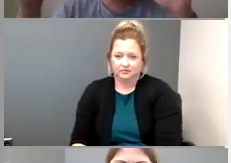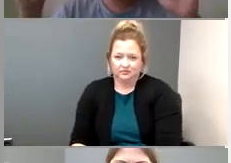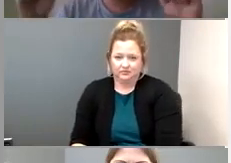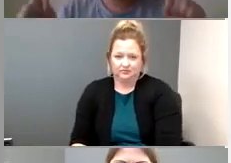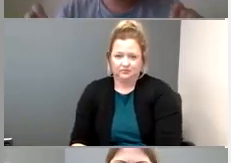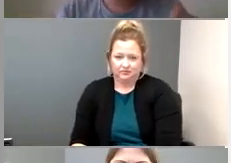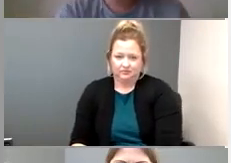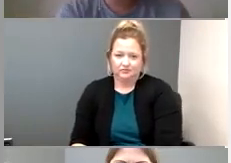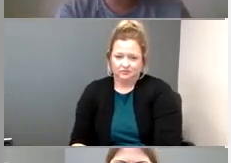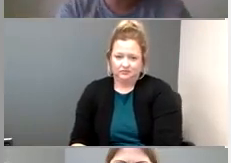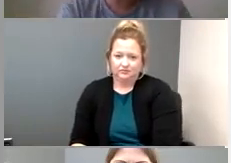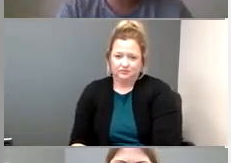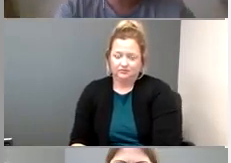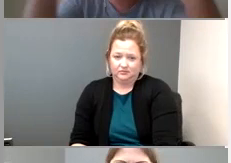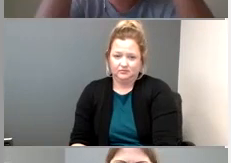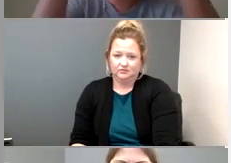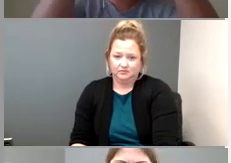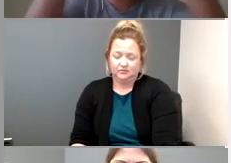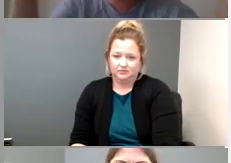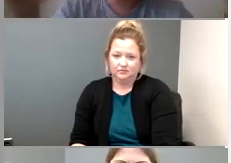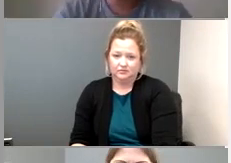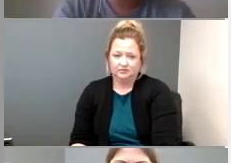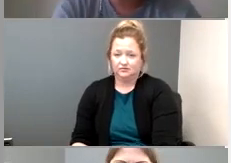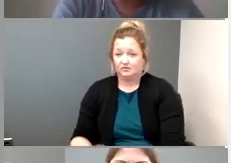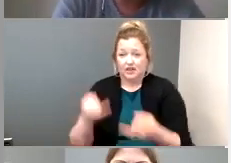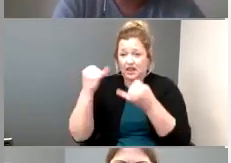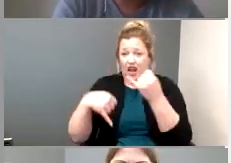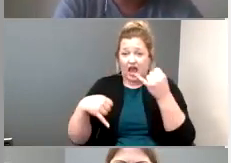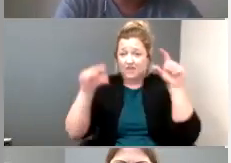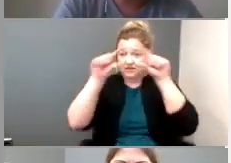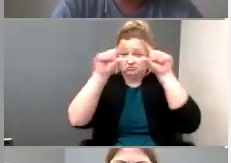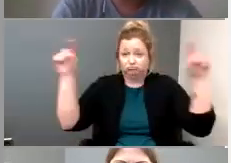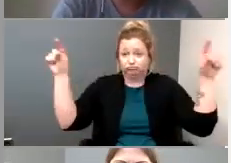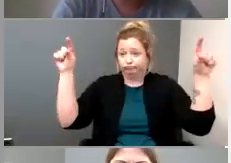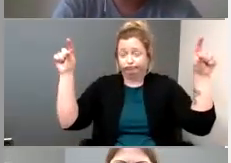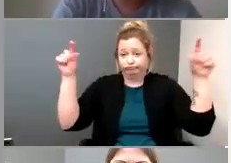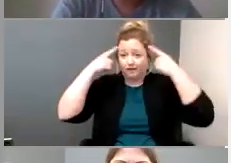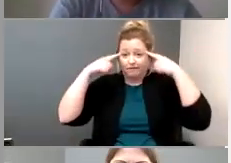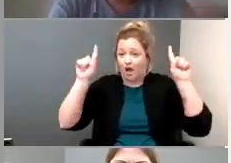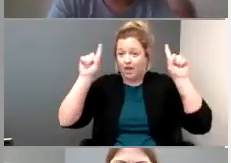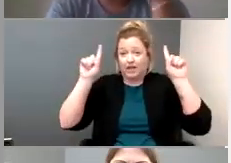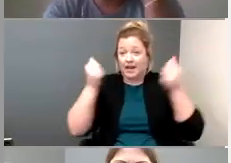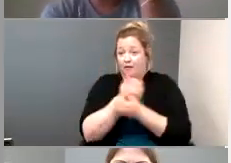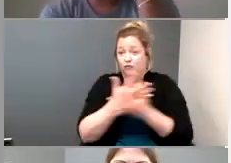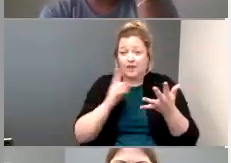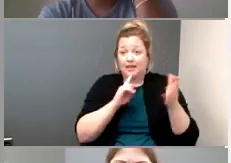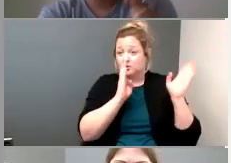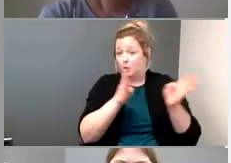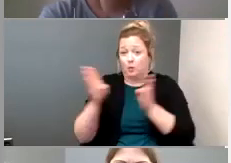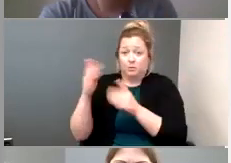5, then 7, right? And then finally the same process applies, and then I get the final larger array.